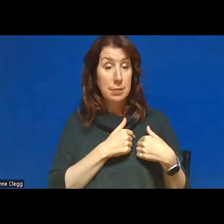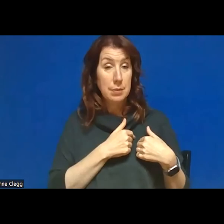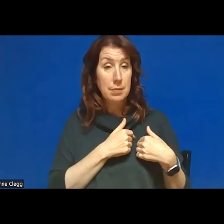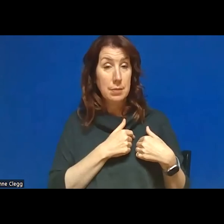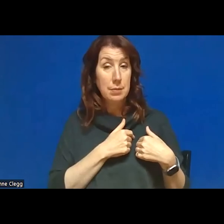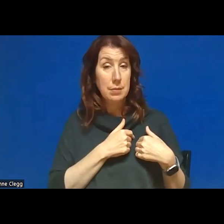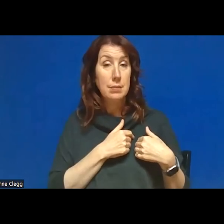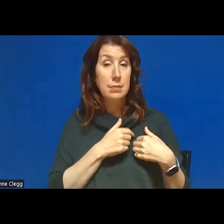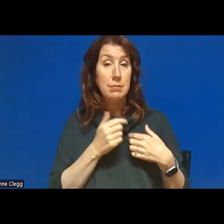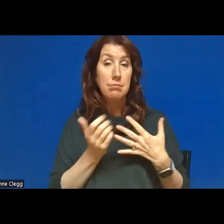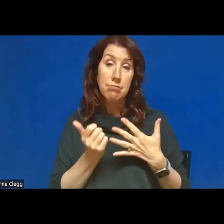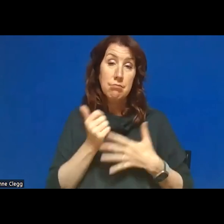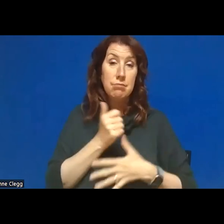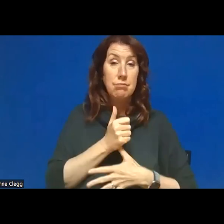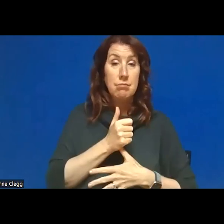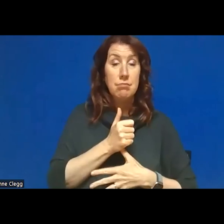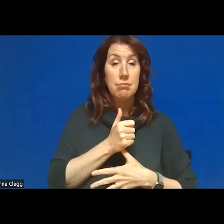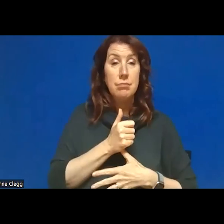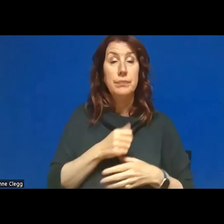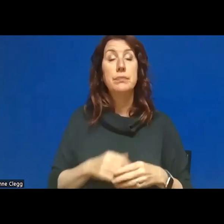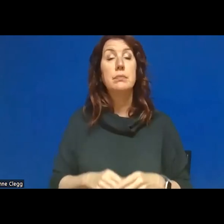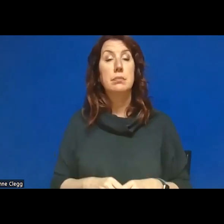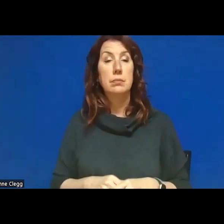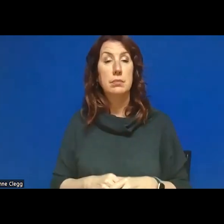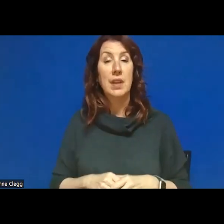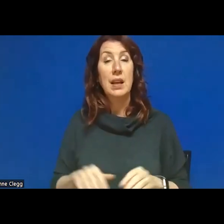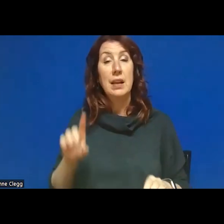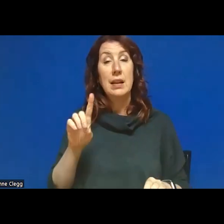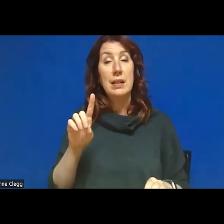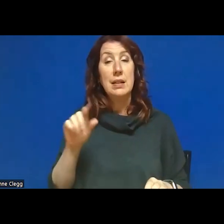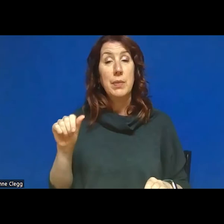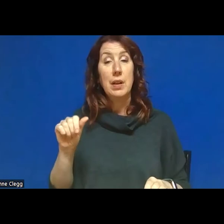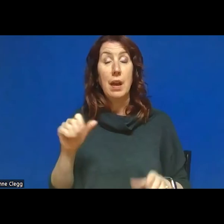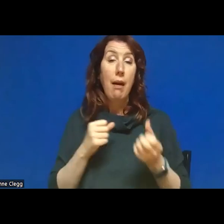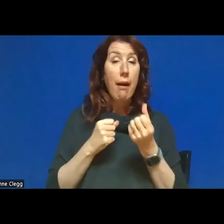And I also want you to understand that disability advocacy doesn't have to be flashy.